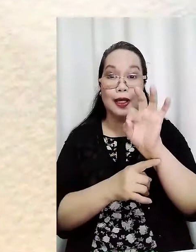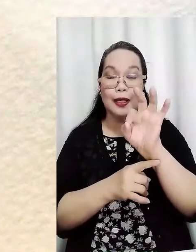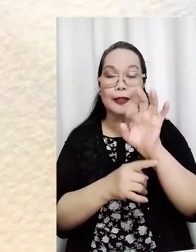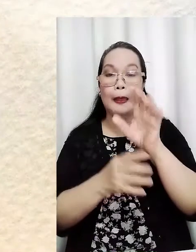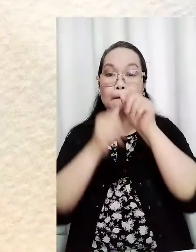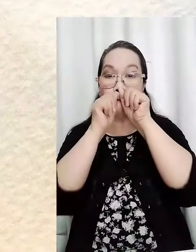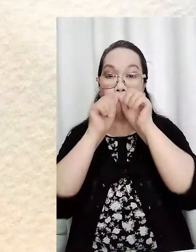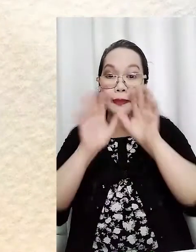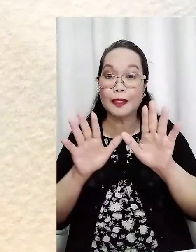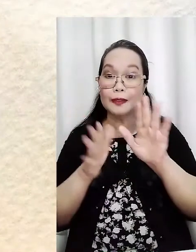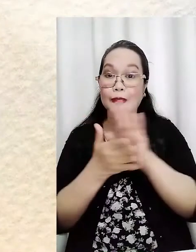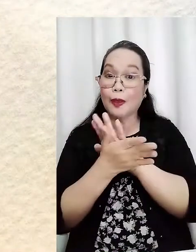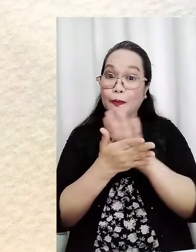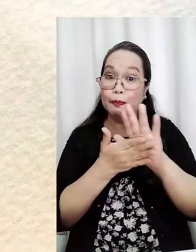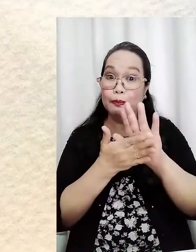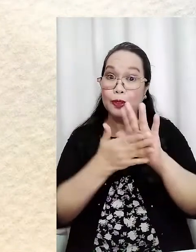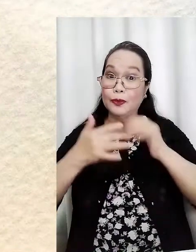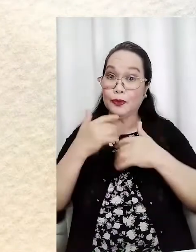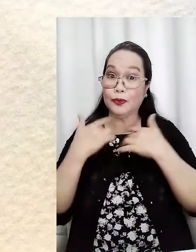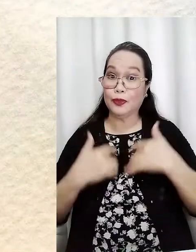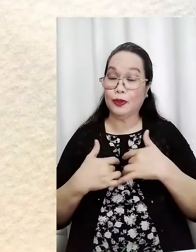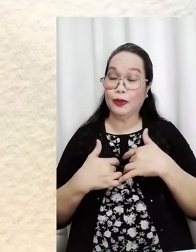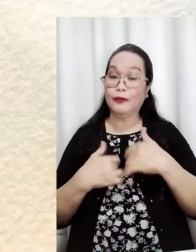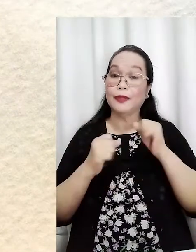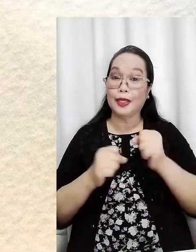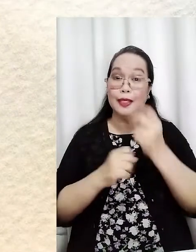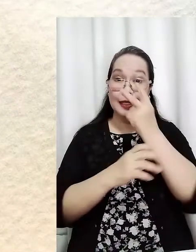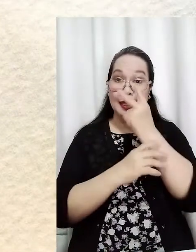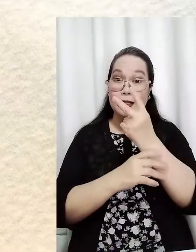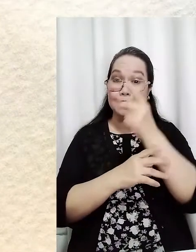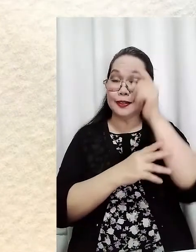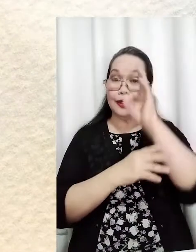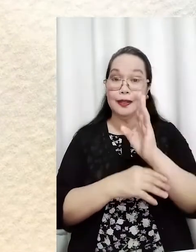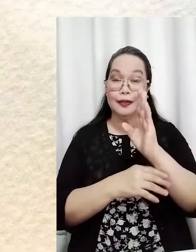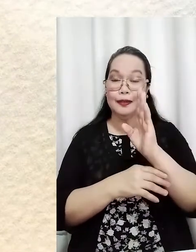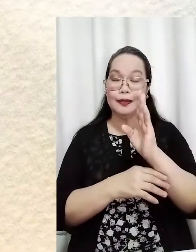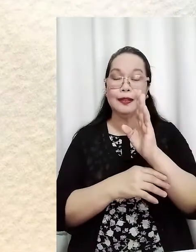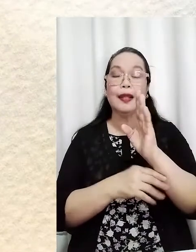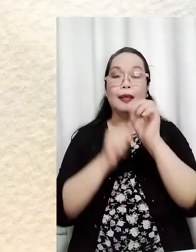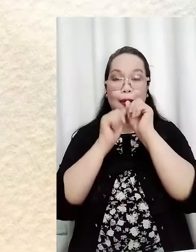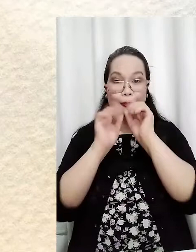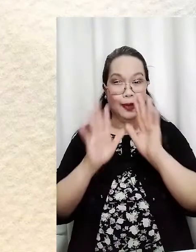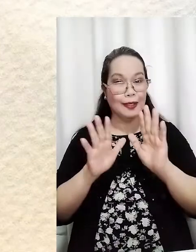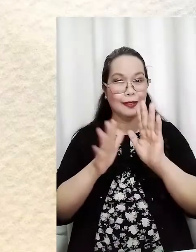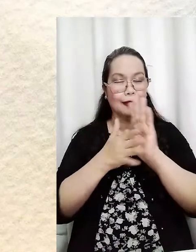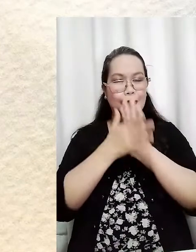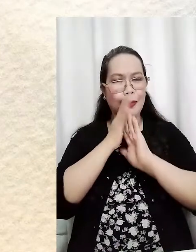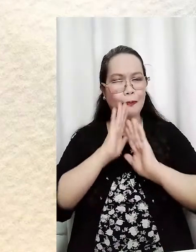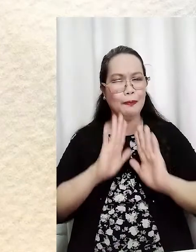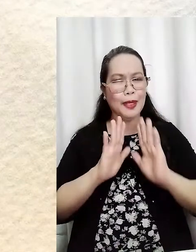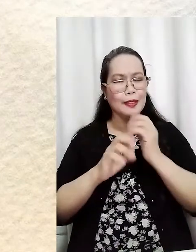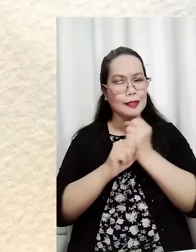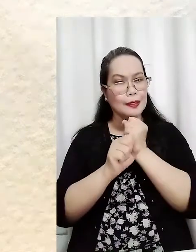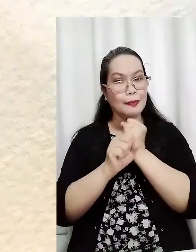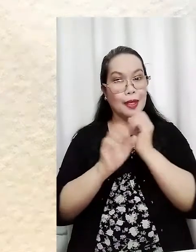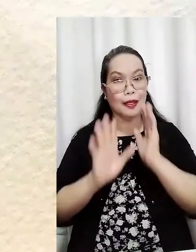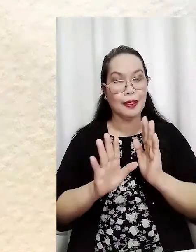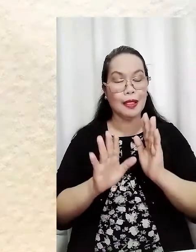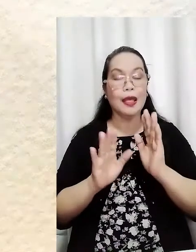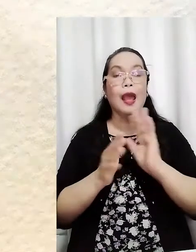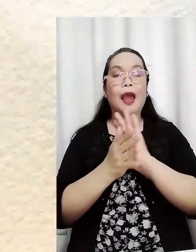are the pure in heart, for they will see God. Blessed are the peacemakers, for they will be